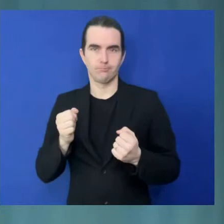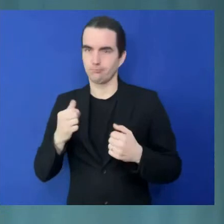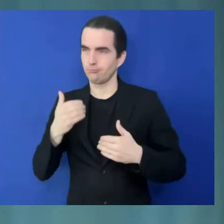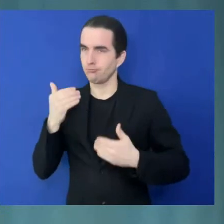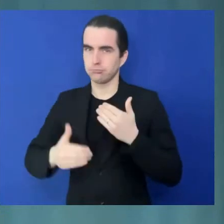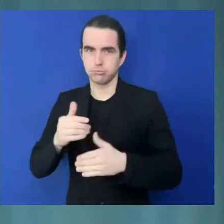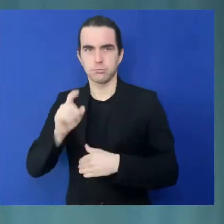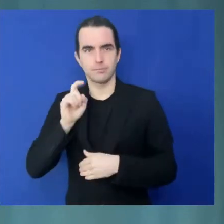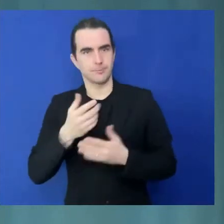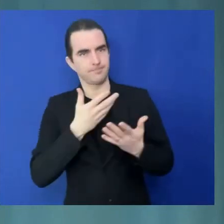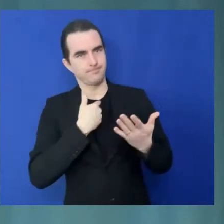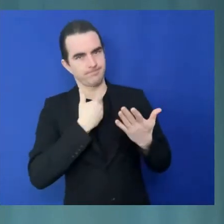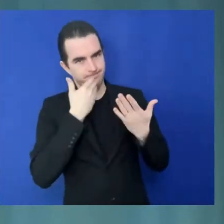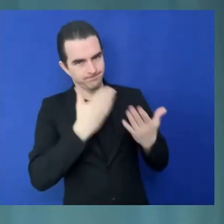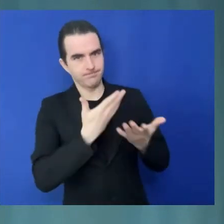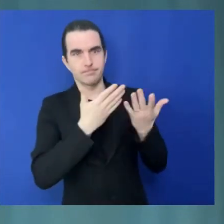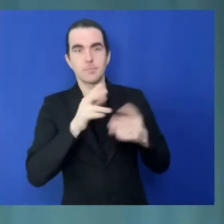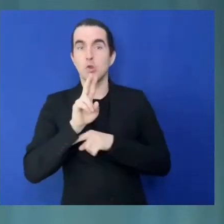UN here in Vienna.